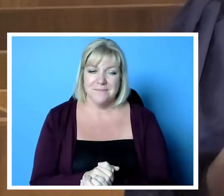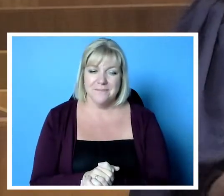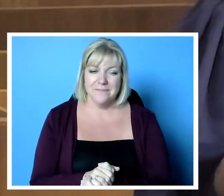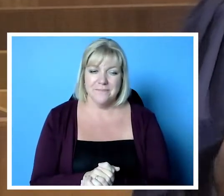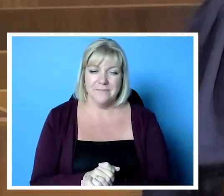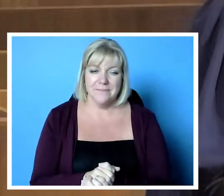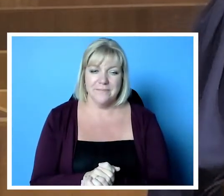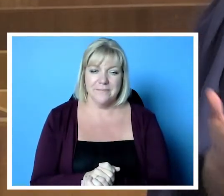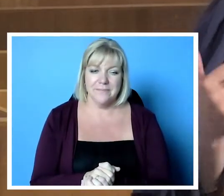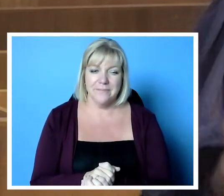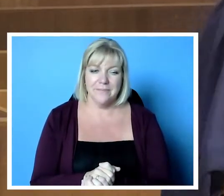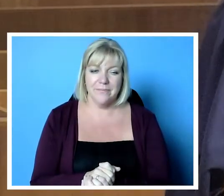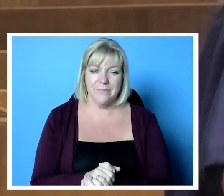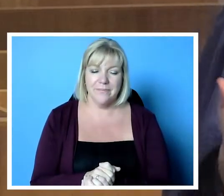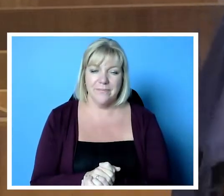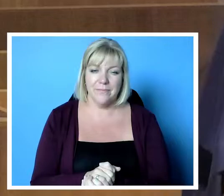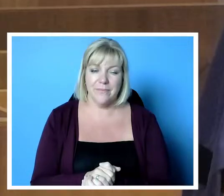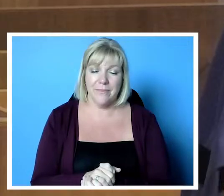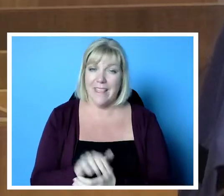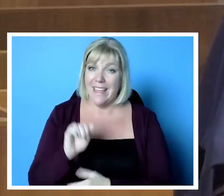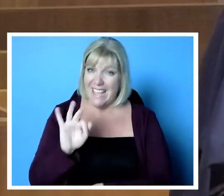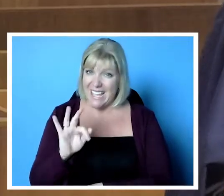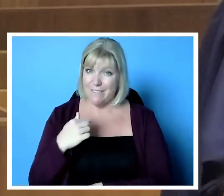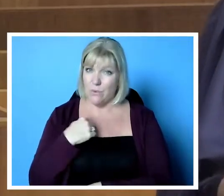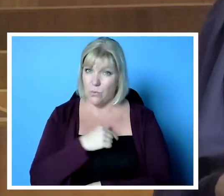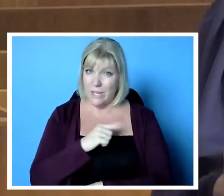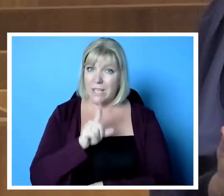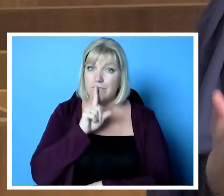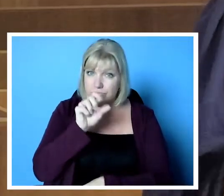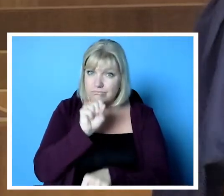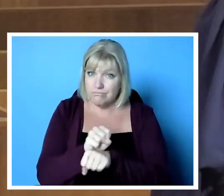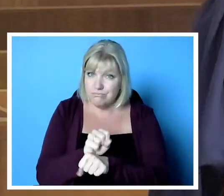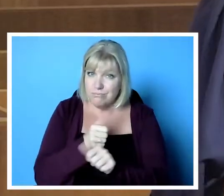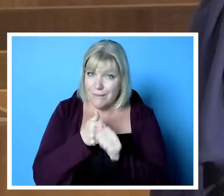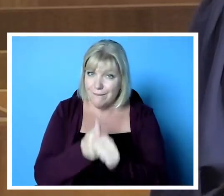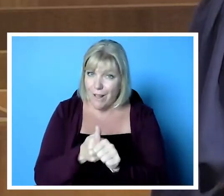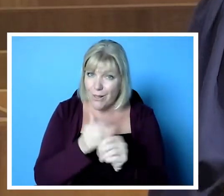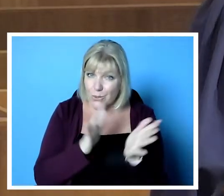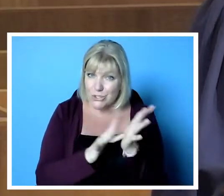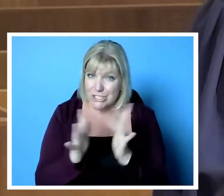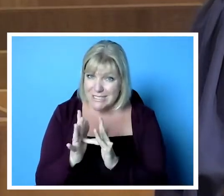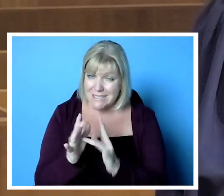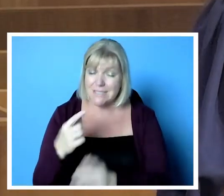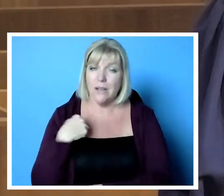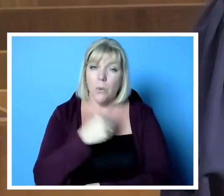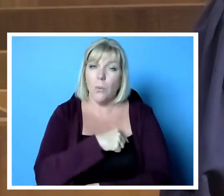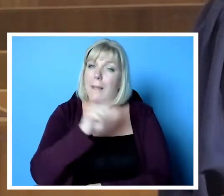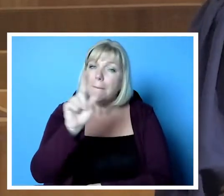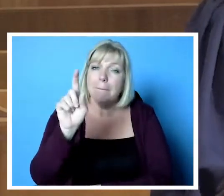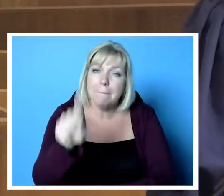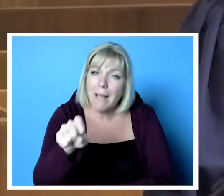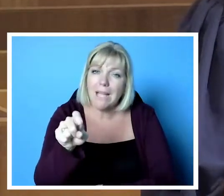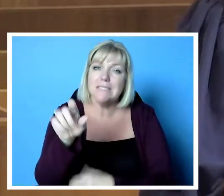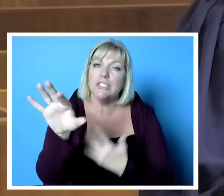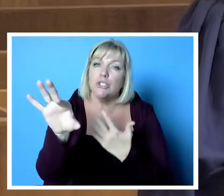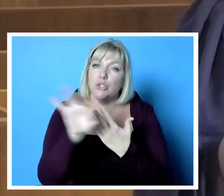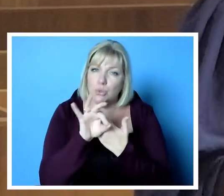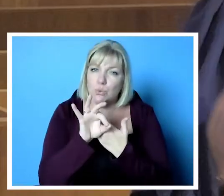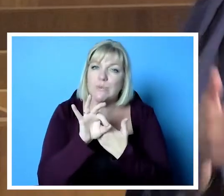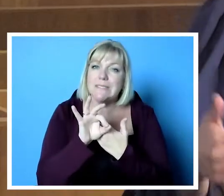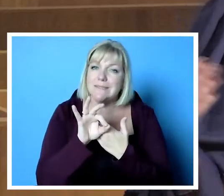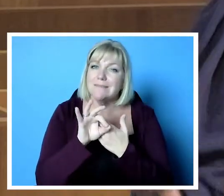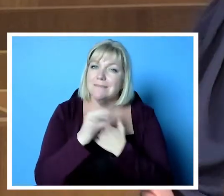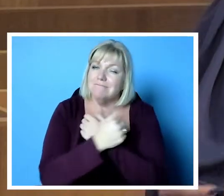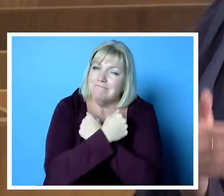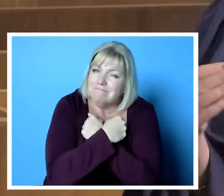If we are truly followers of Jesus, we have to choose compassion and love. We